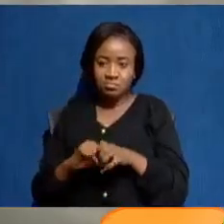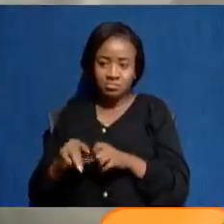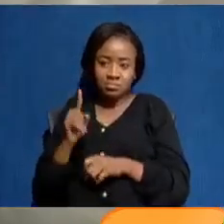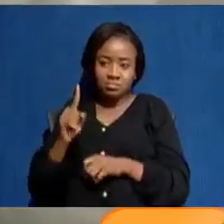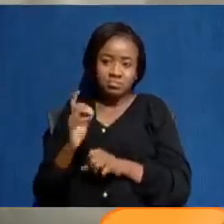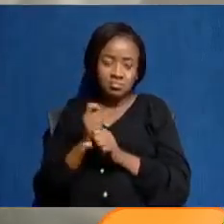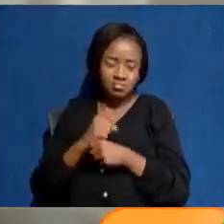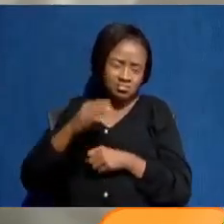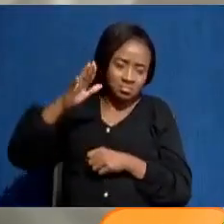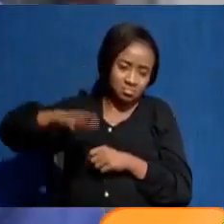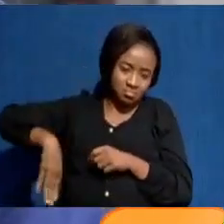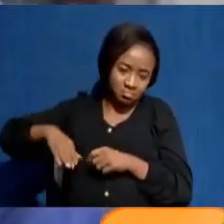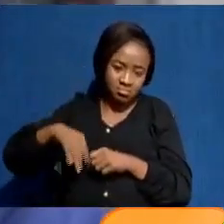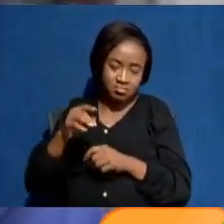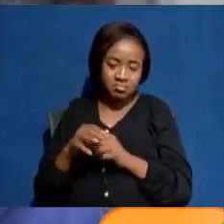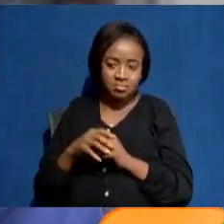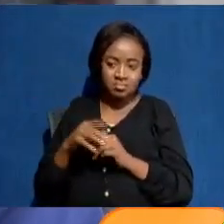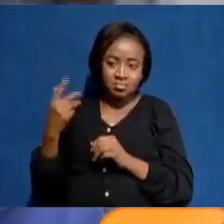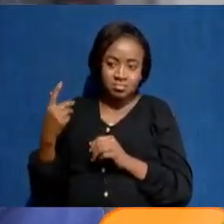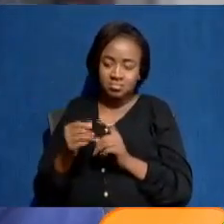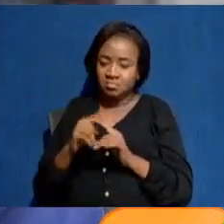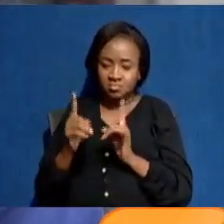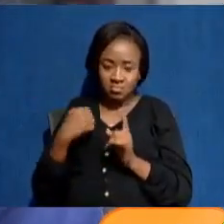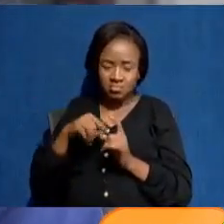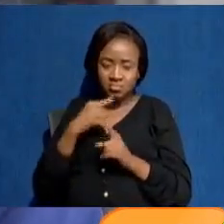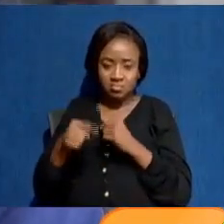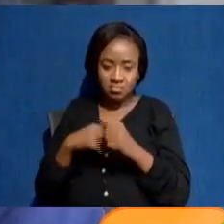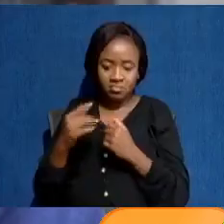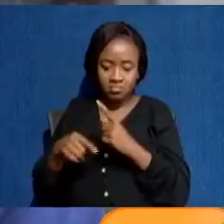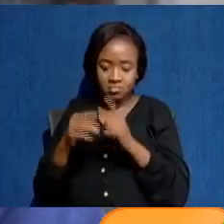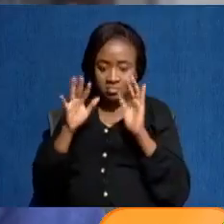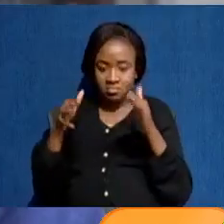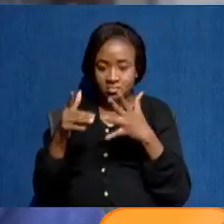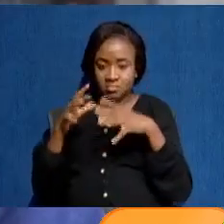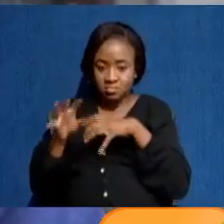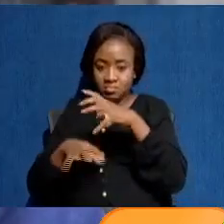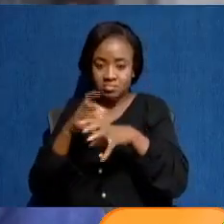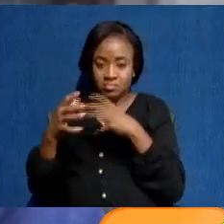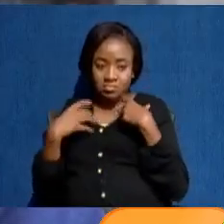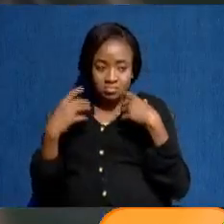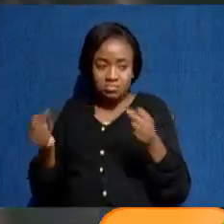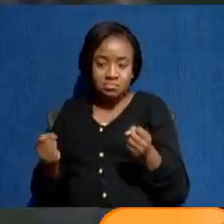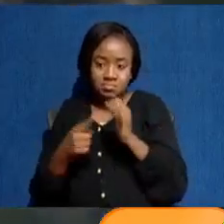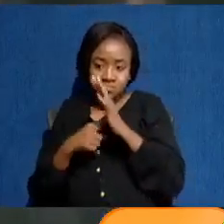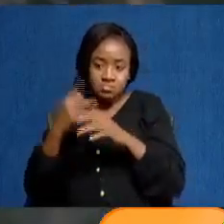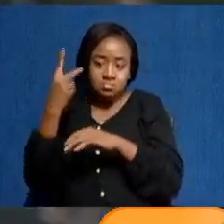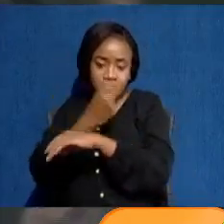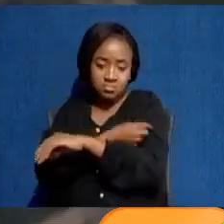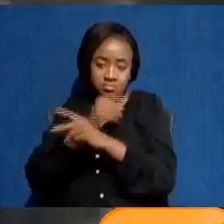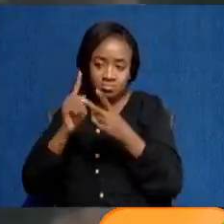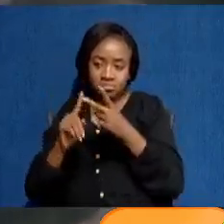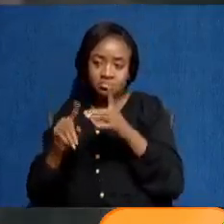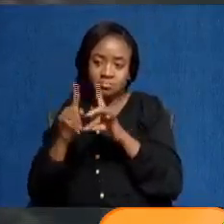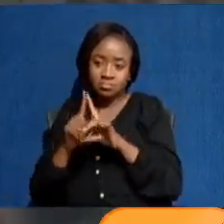failed inseminations. And we are now becoming strong in animal health by delivering animal vaccines,